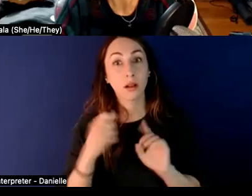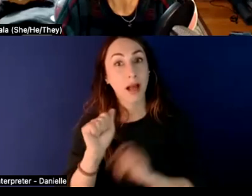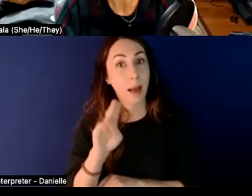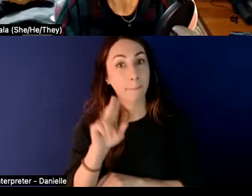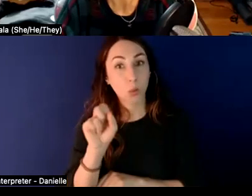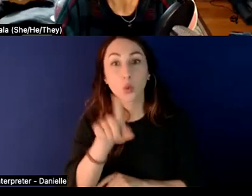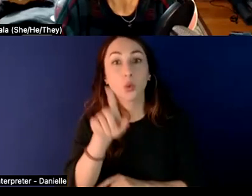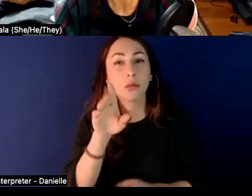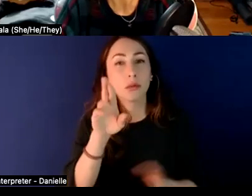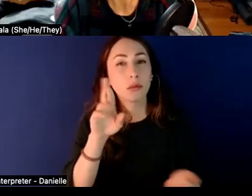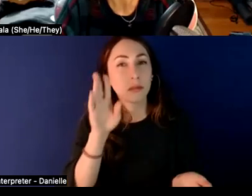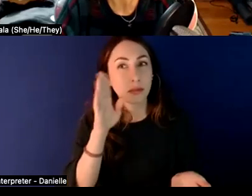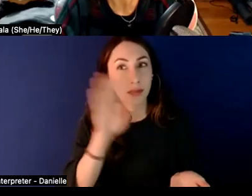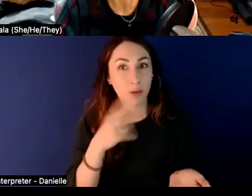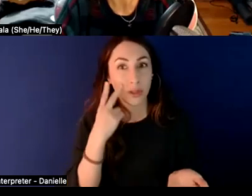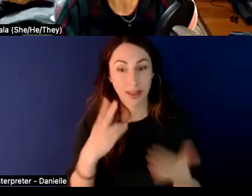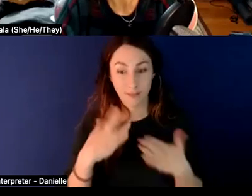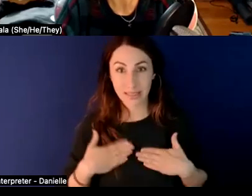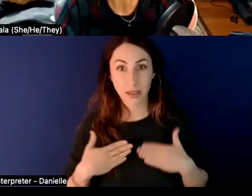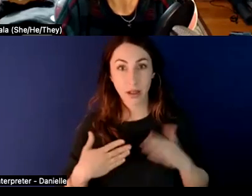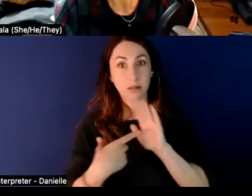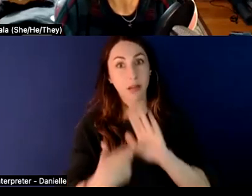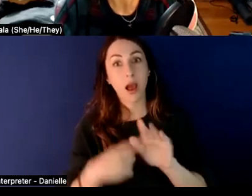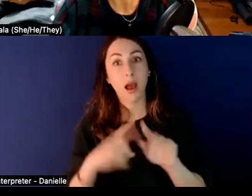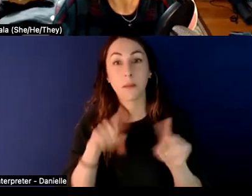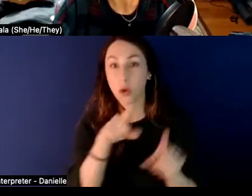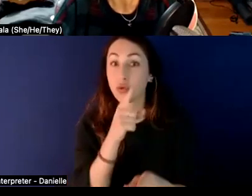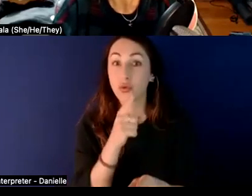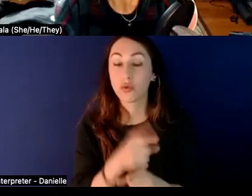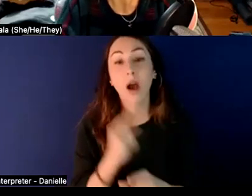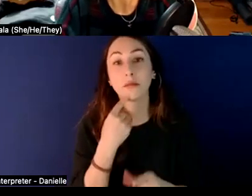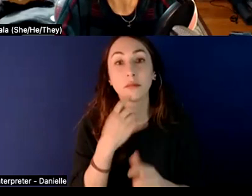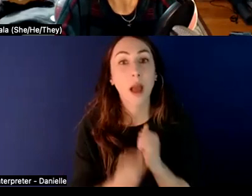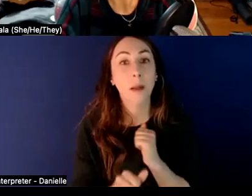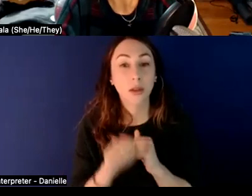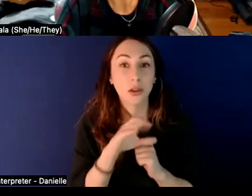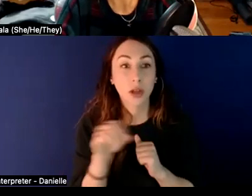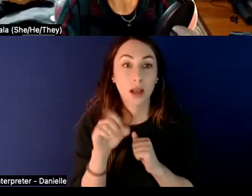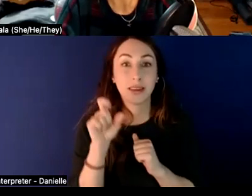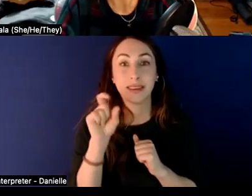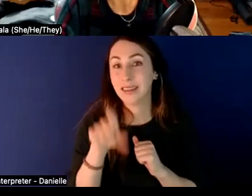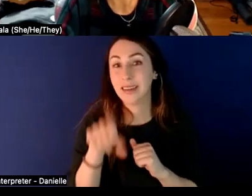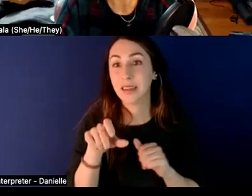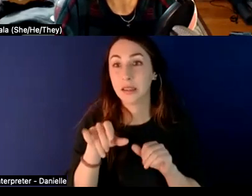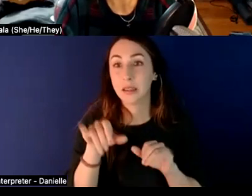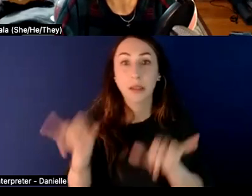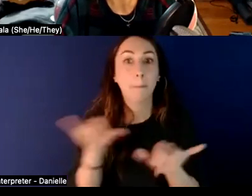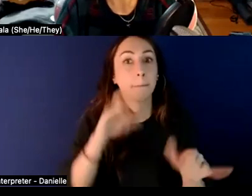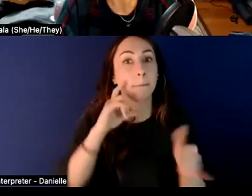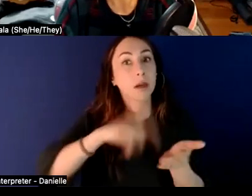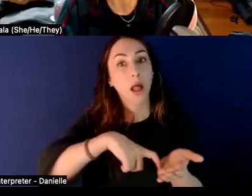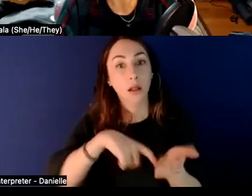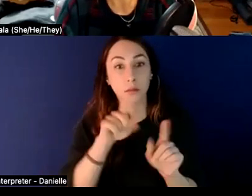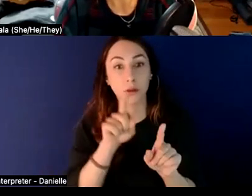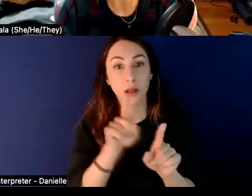sometimes, but you're right, it's really damaging, and it's important that that gets the same acknowledgement of every type of